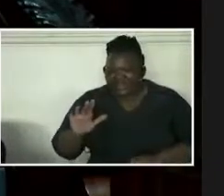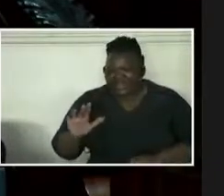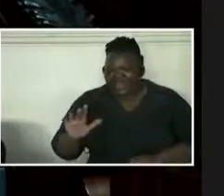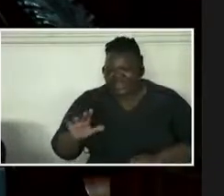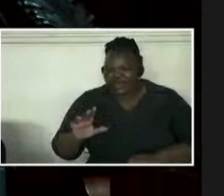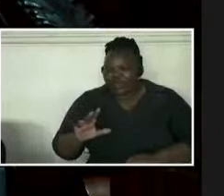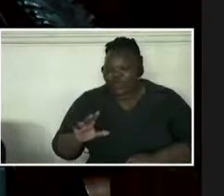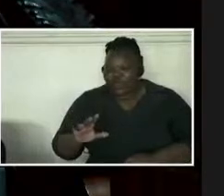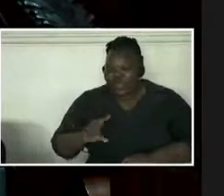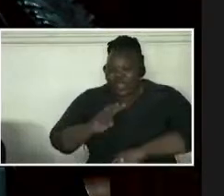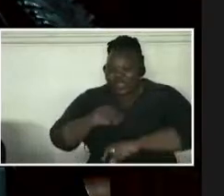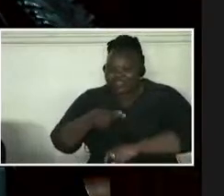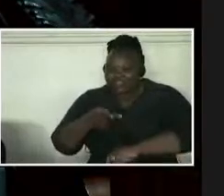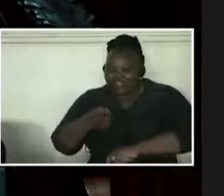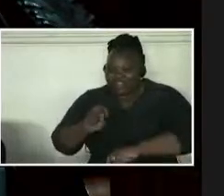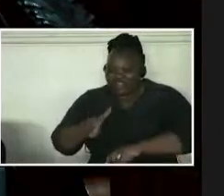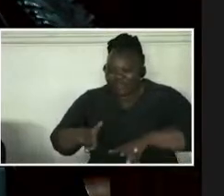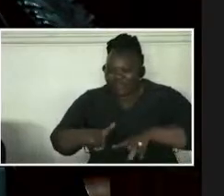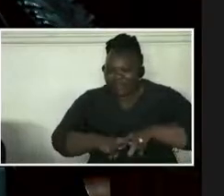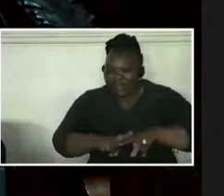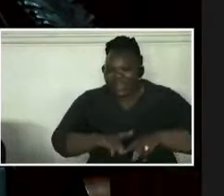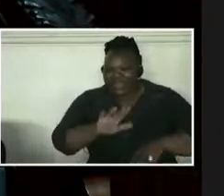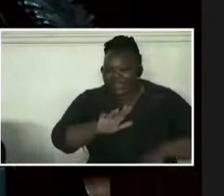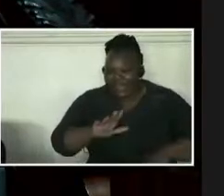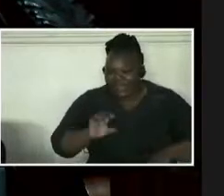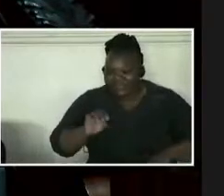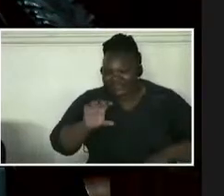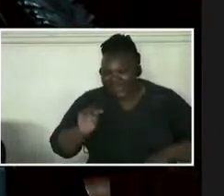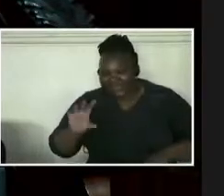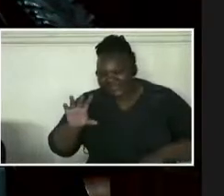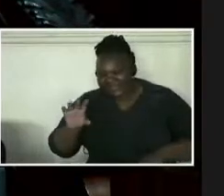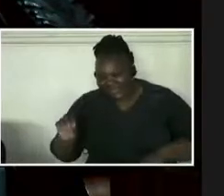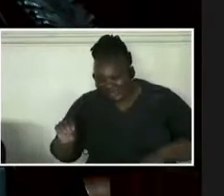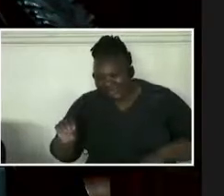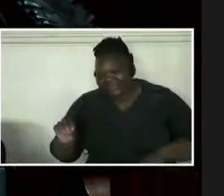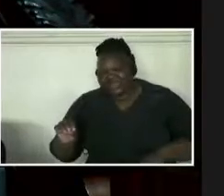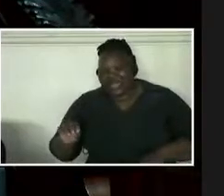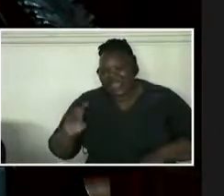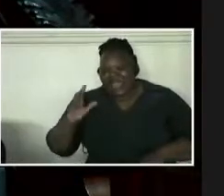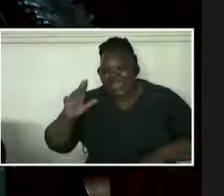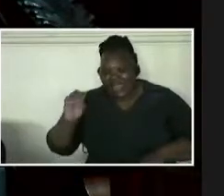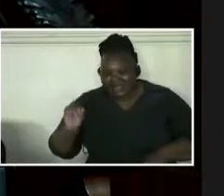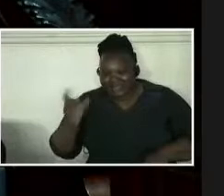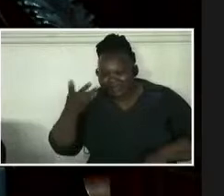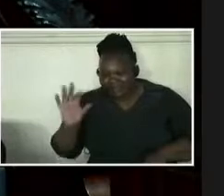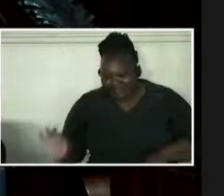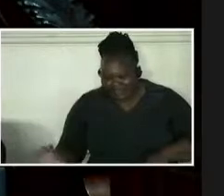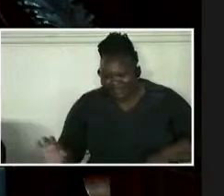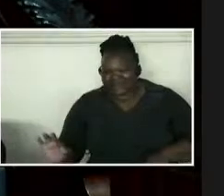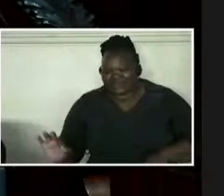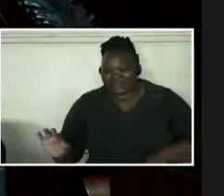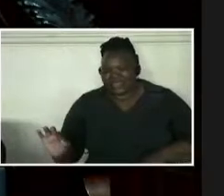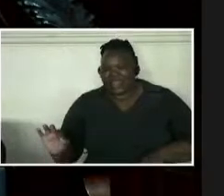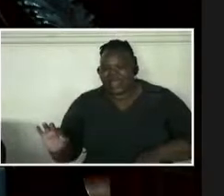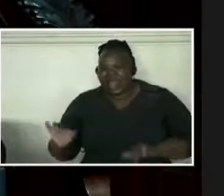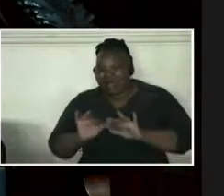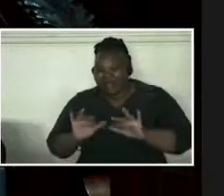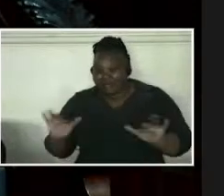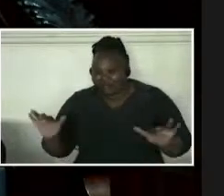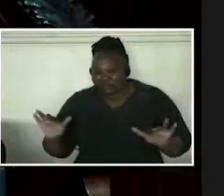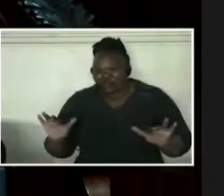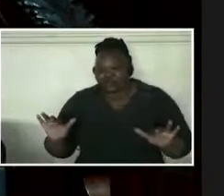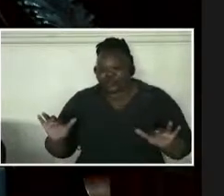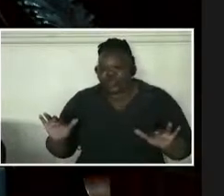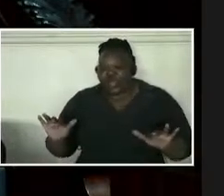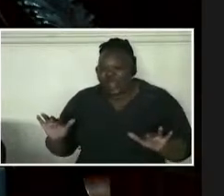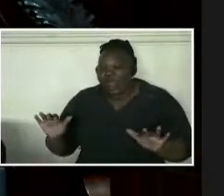management which means 1990 means that ninety percent of hiv-infected individuals have